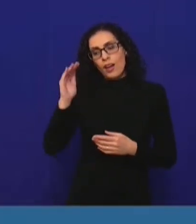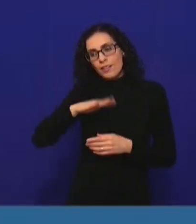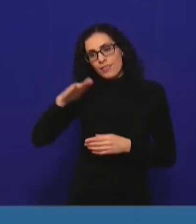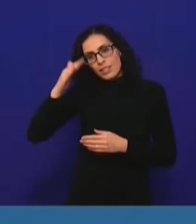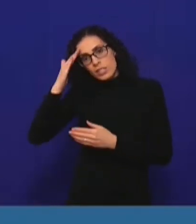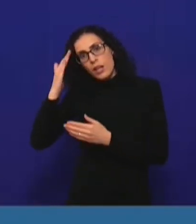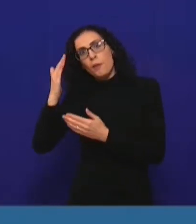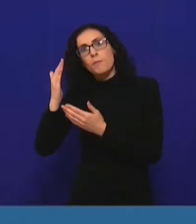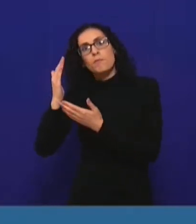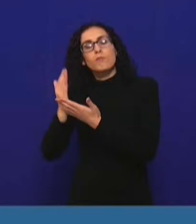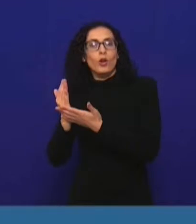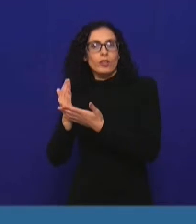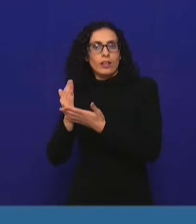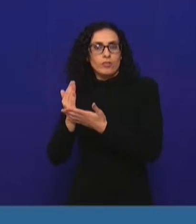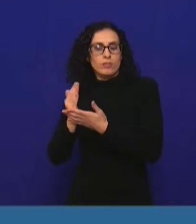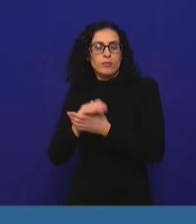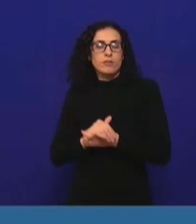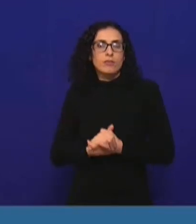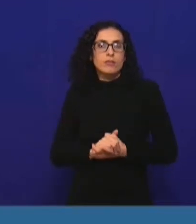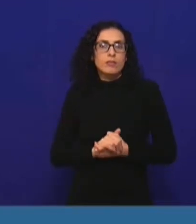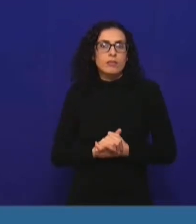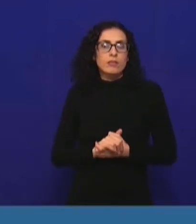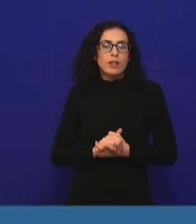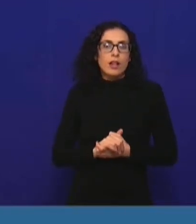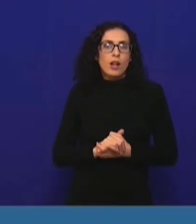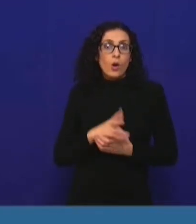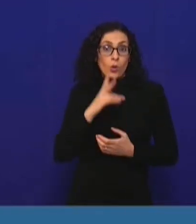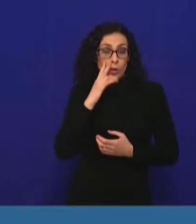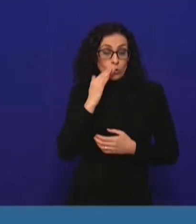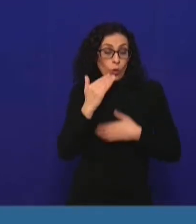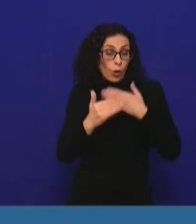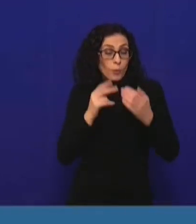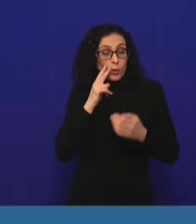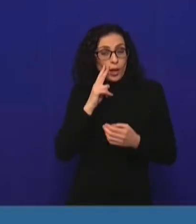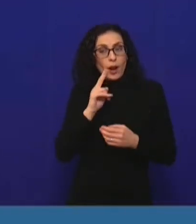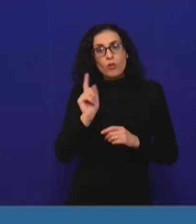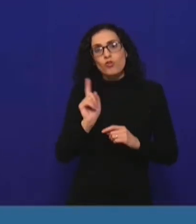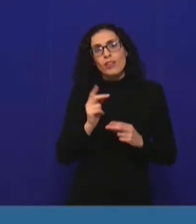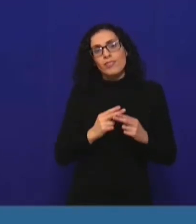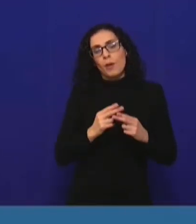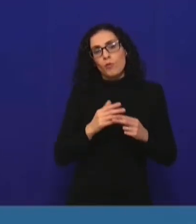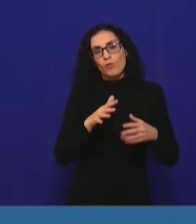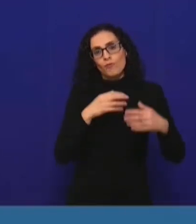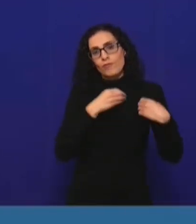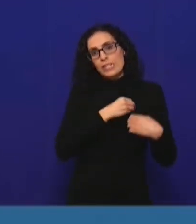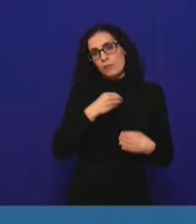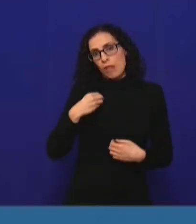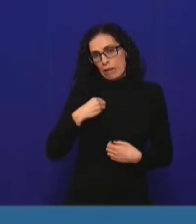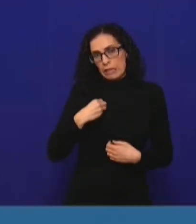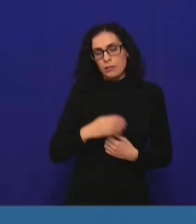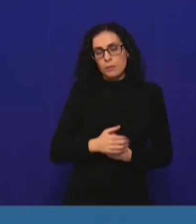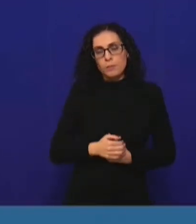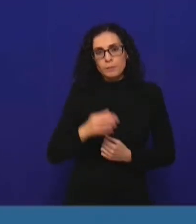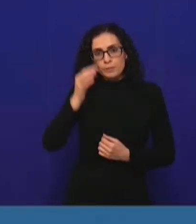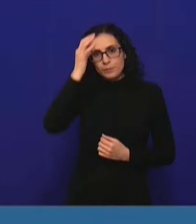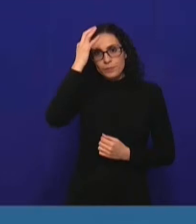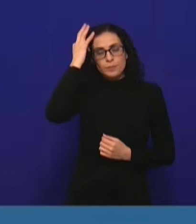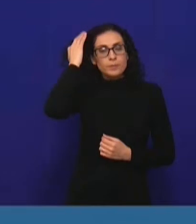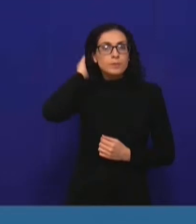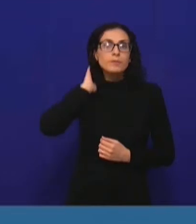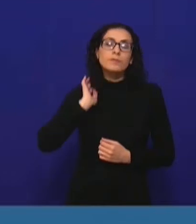però jdu nkomplu nsegwu x'qed jiġri fl-isptarijiet tagħna u anke fin-nies li qegħdin jiġu affettwati. Jekk inħarsu